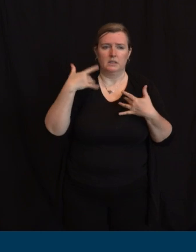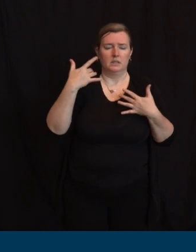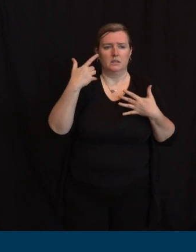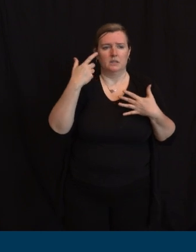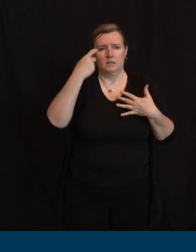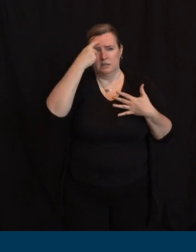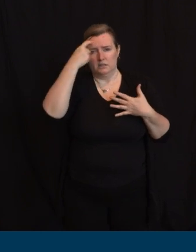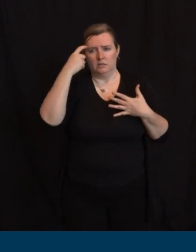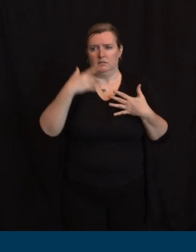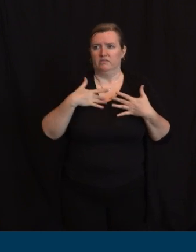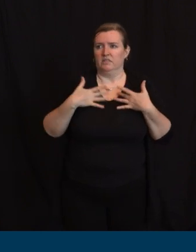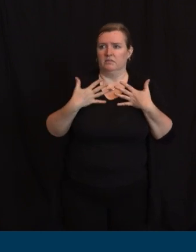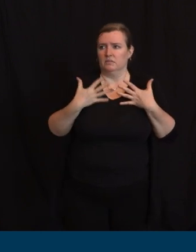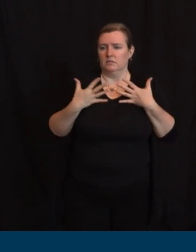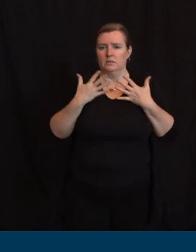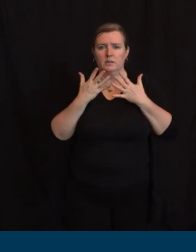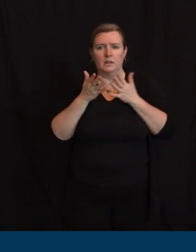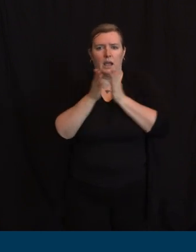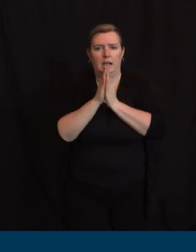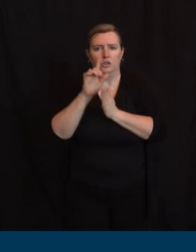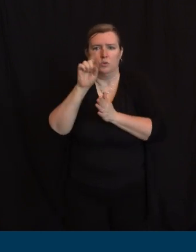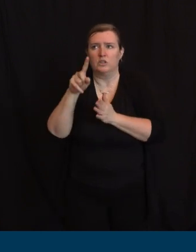before? And I